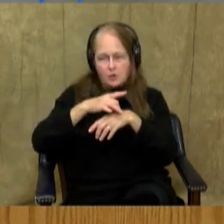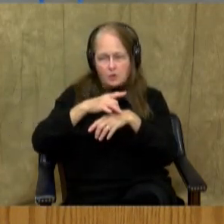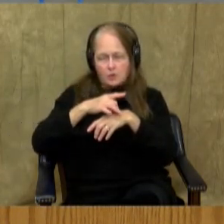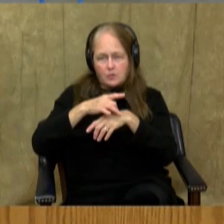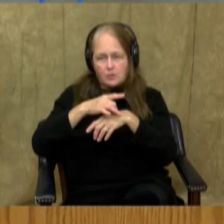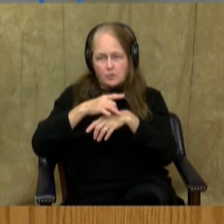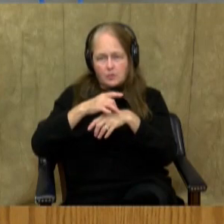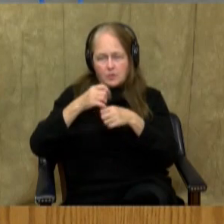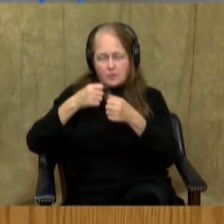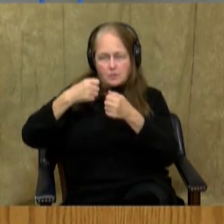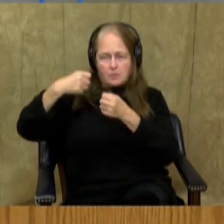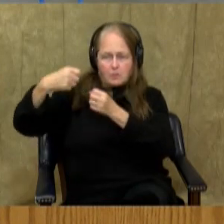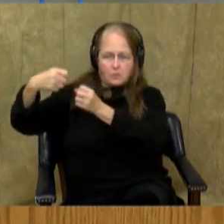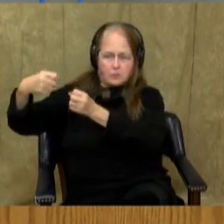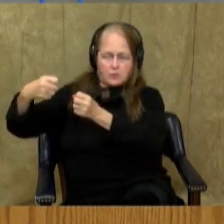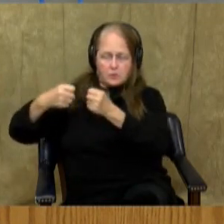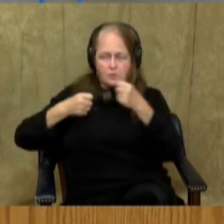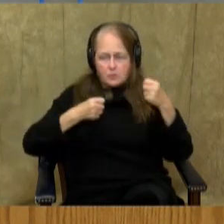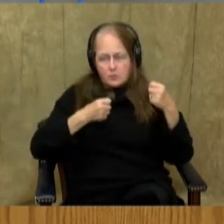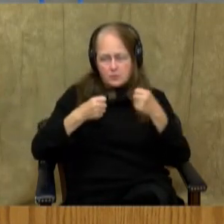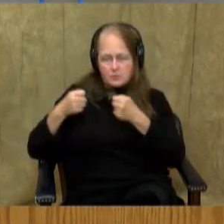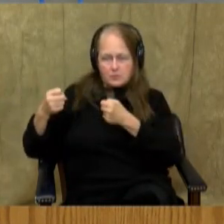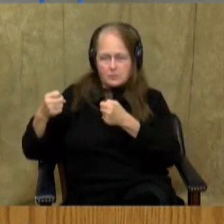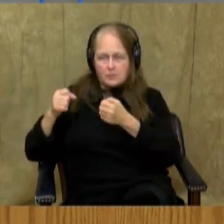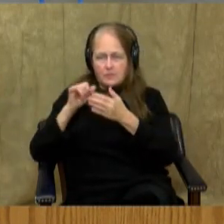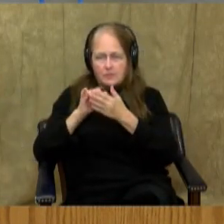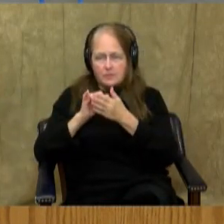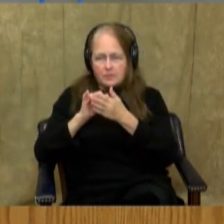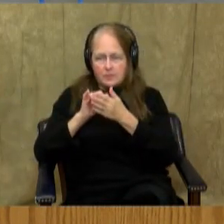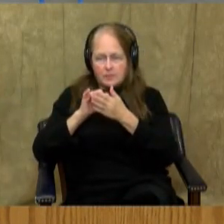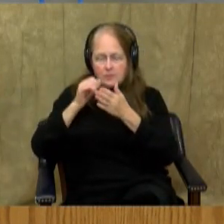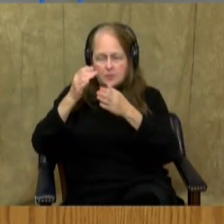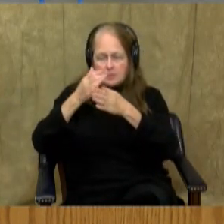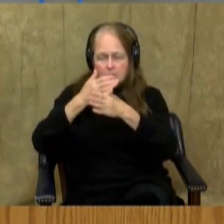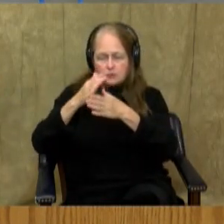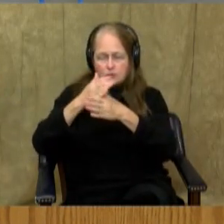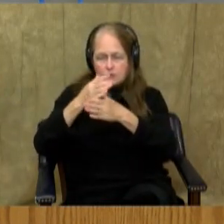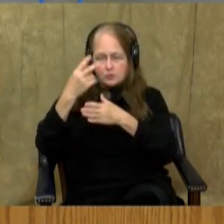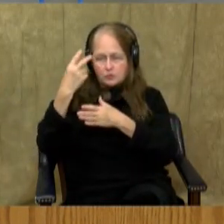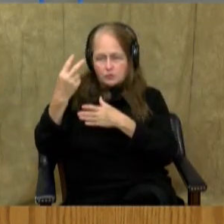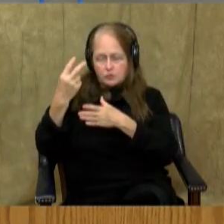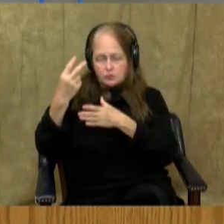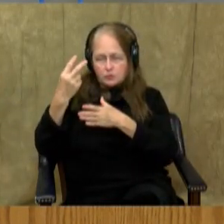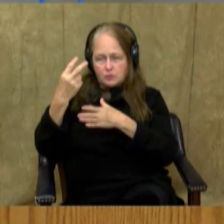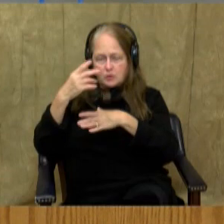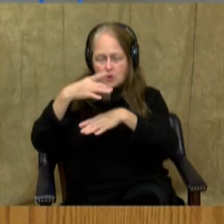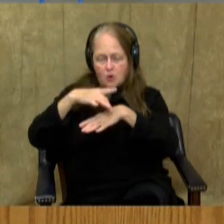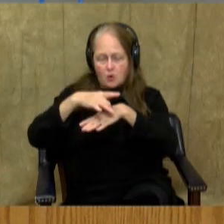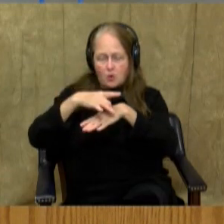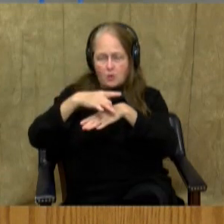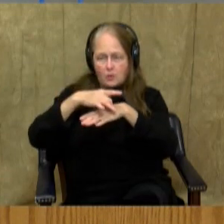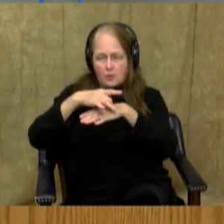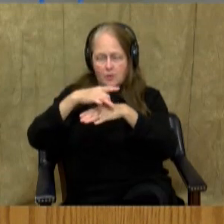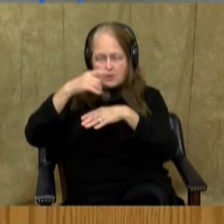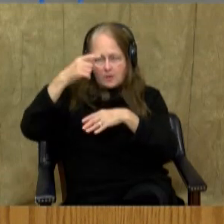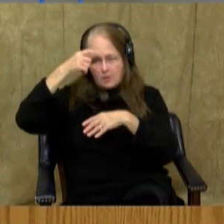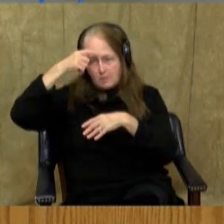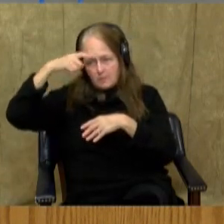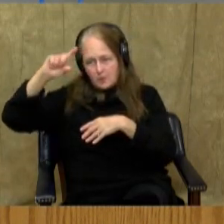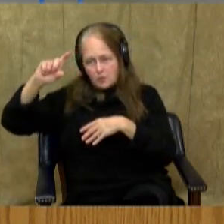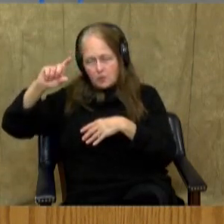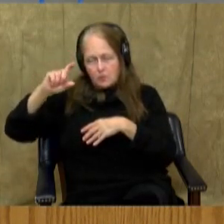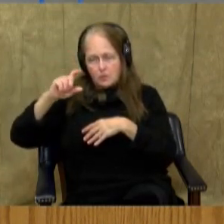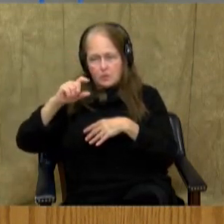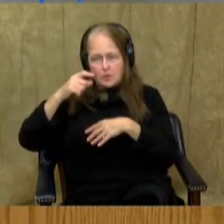to be a pullback to keep it in orbit. So there's a dynamic between these two objects' gravity. The moon